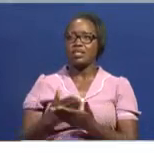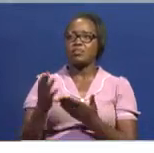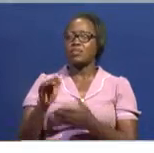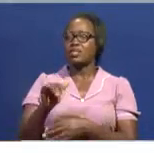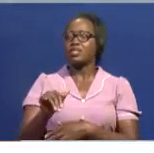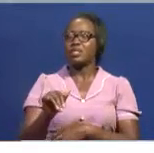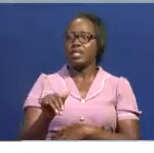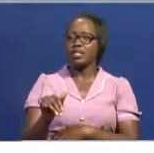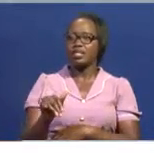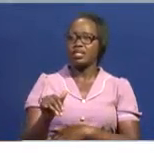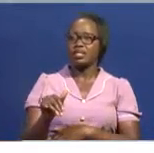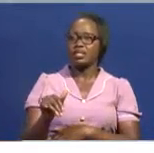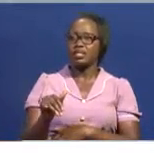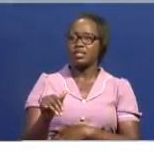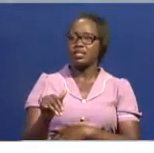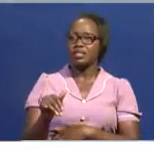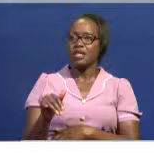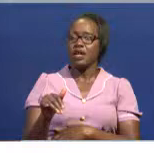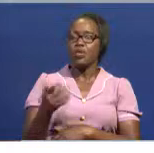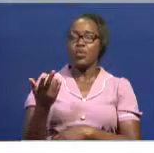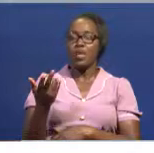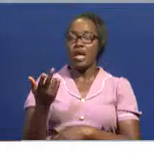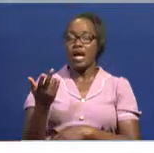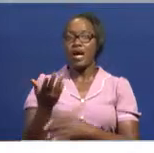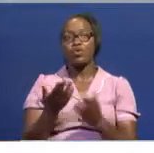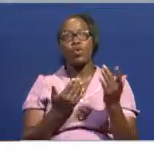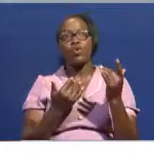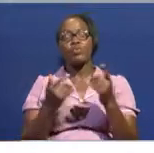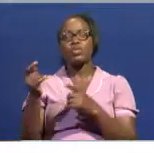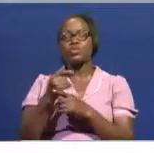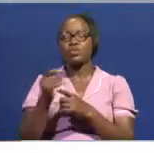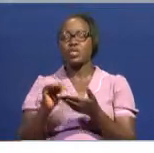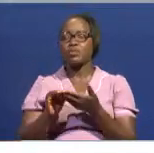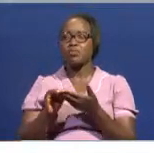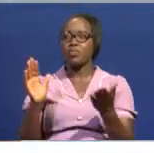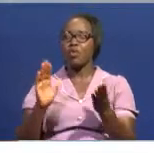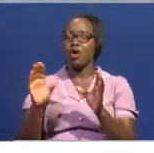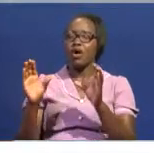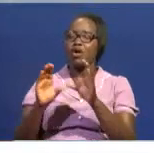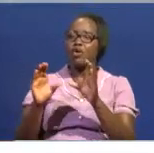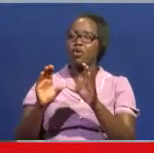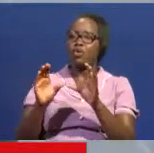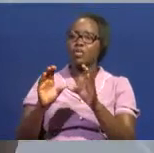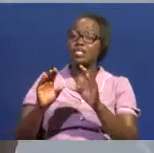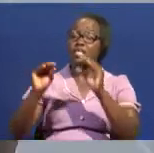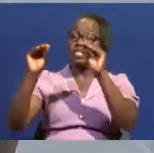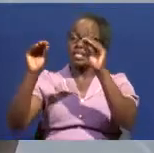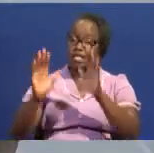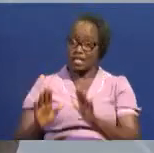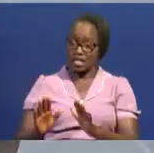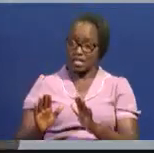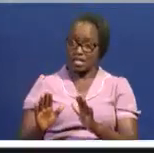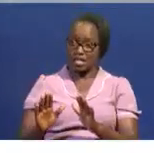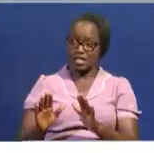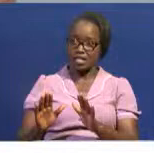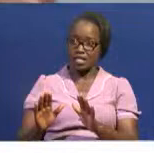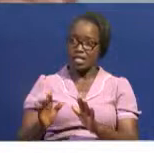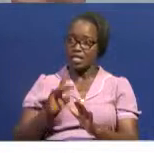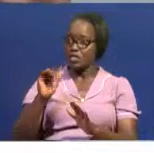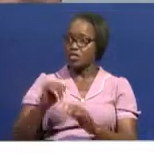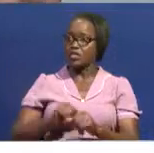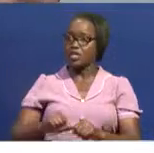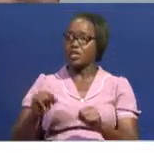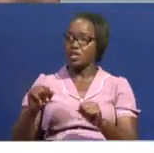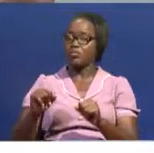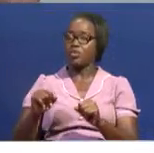something that has been we are looking at, maybe to train more coaches, more teachers, so that they're able